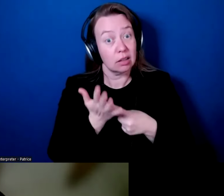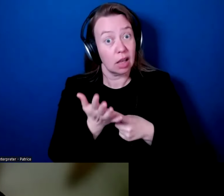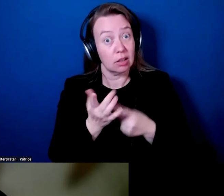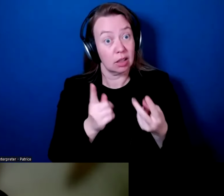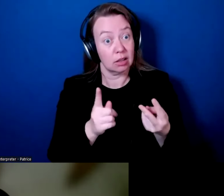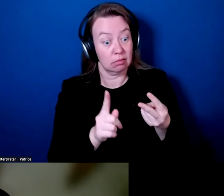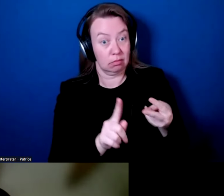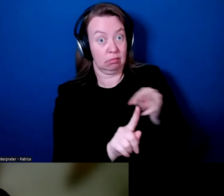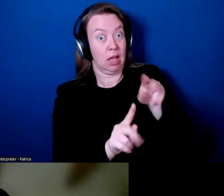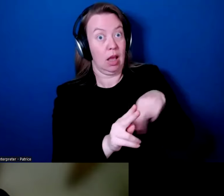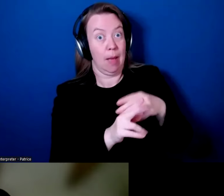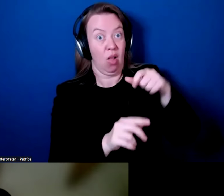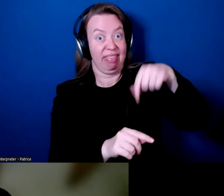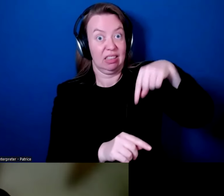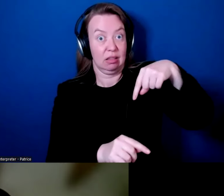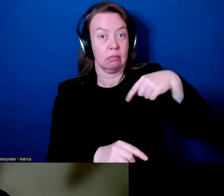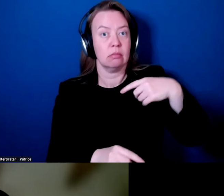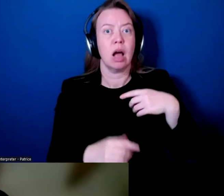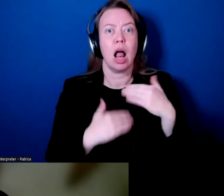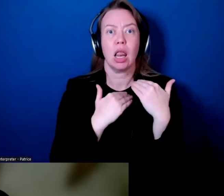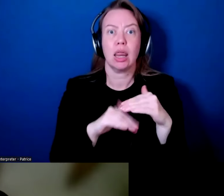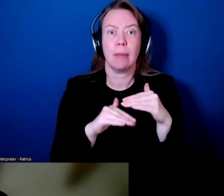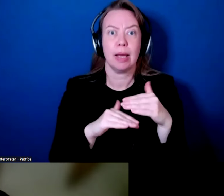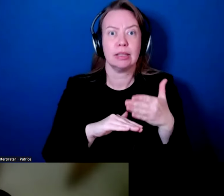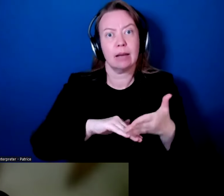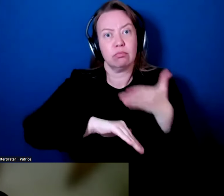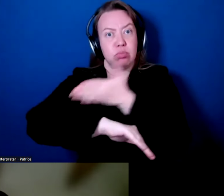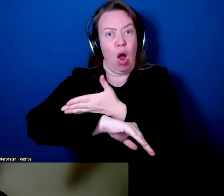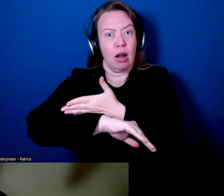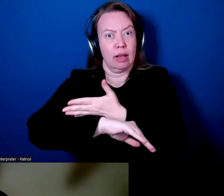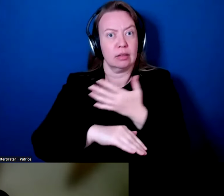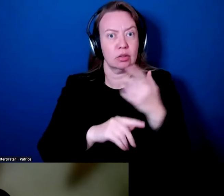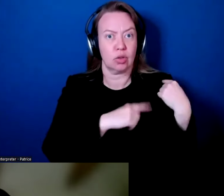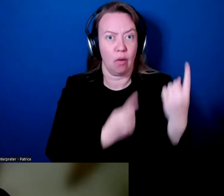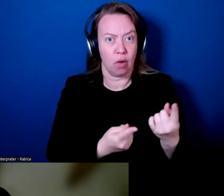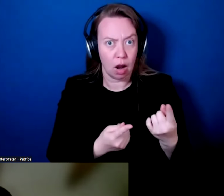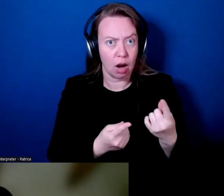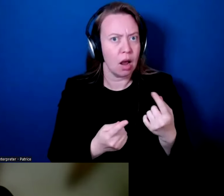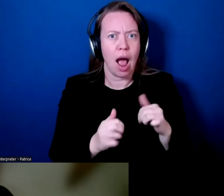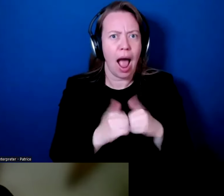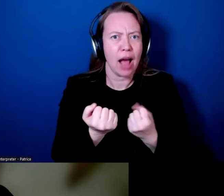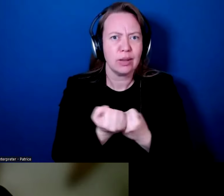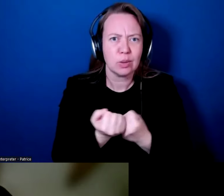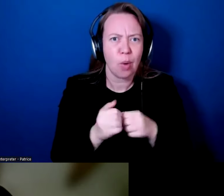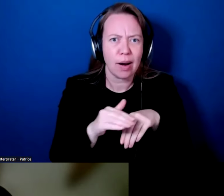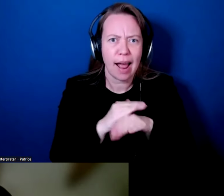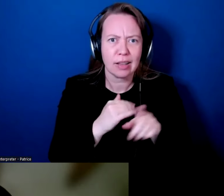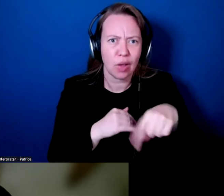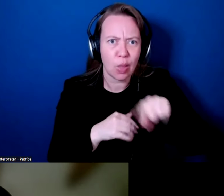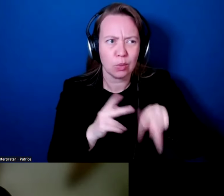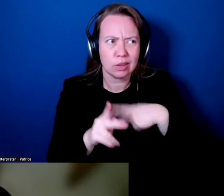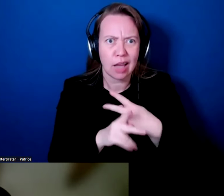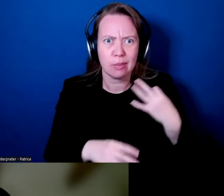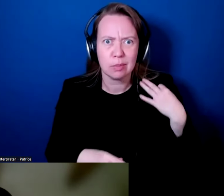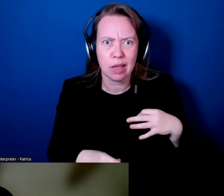think there is limited progress in terms of figuring out how to kind of support access to those kind of benefits in